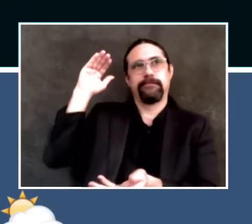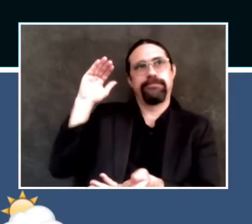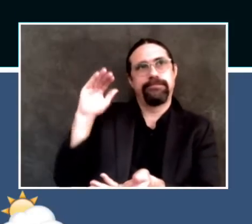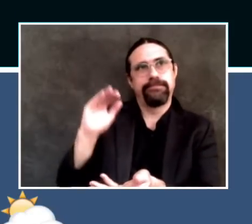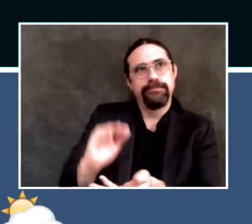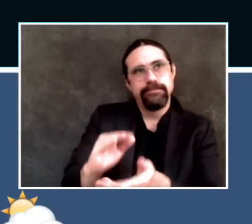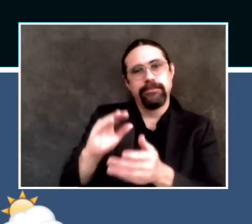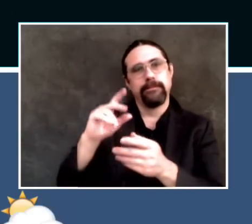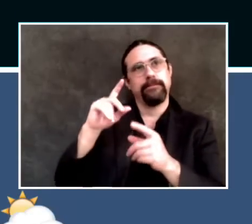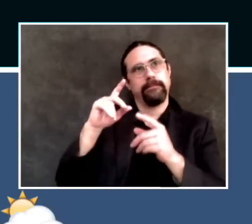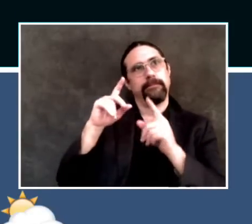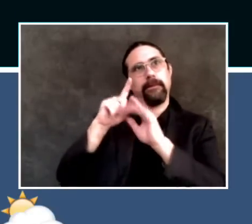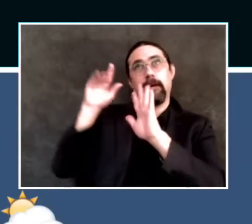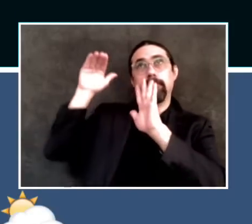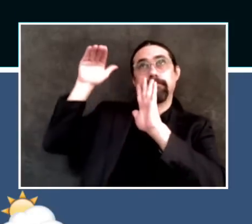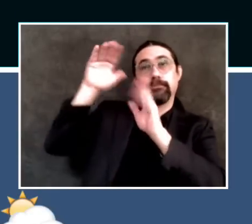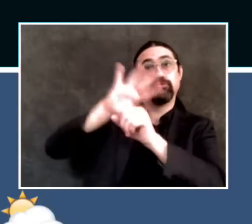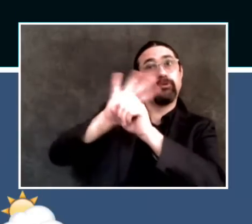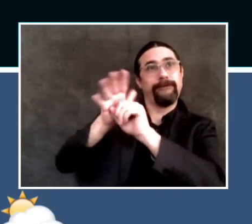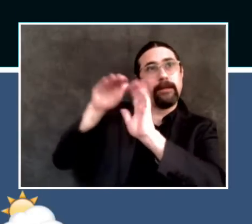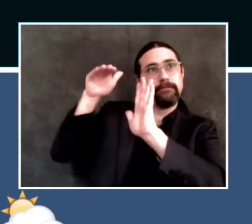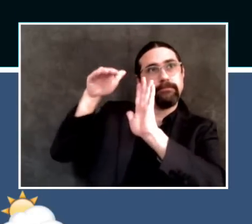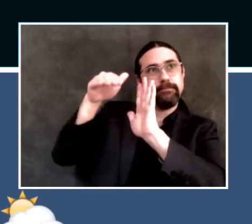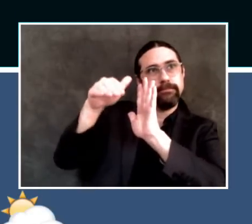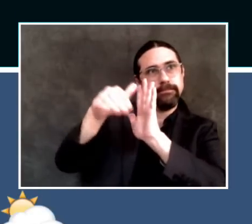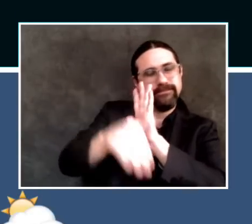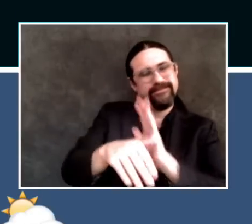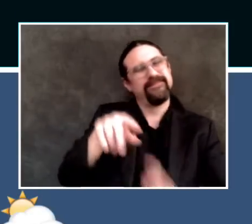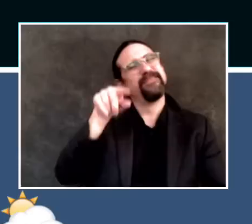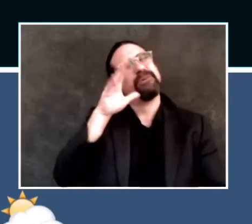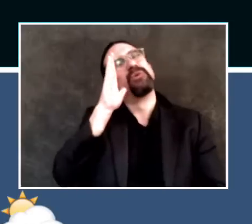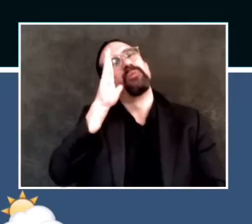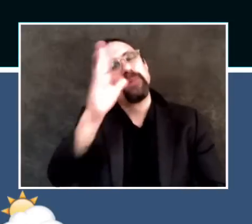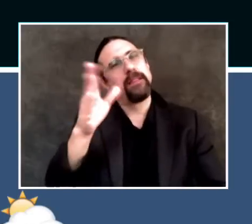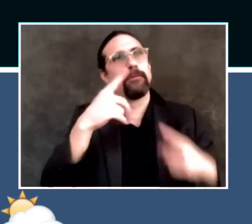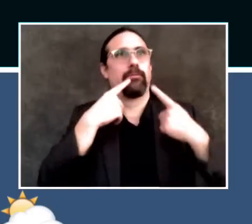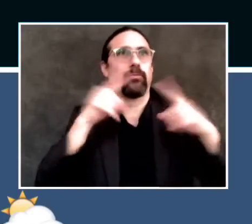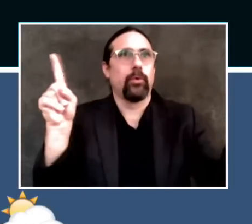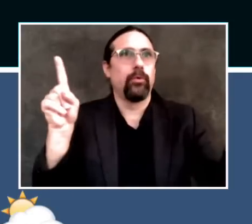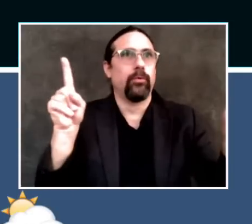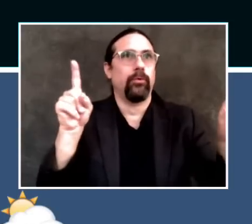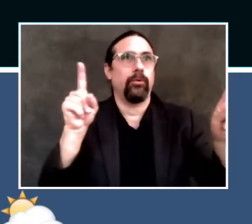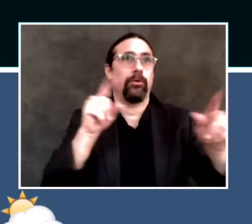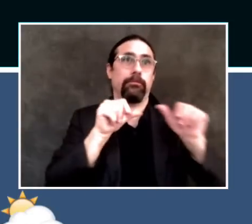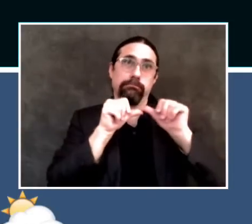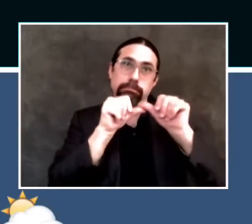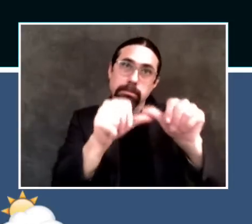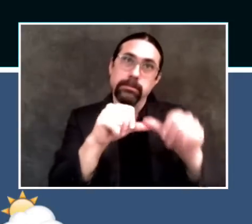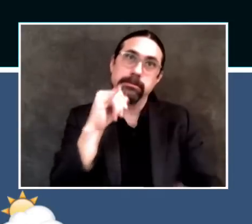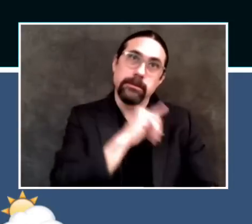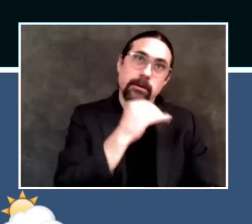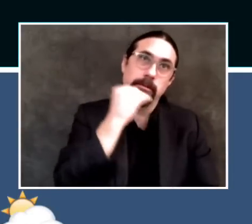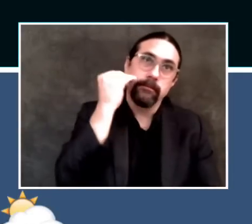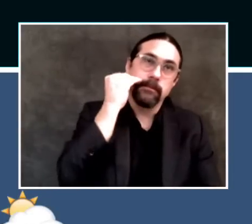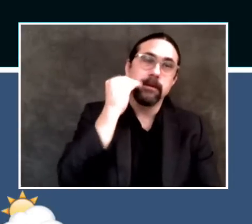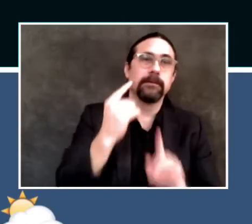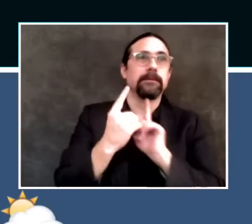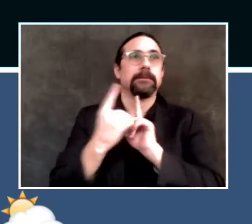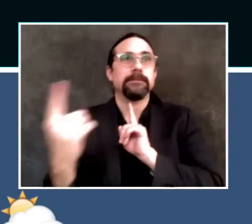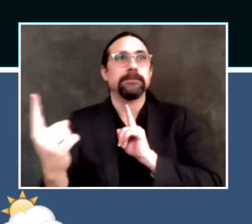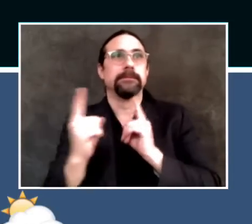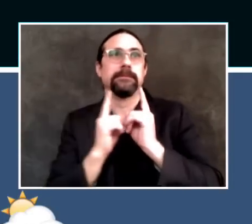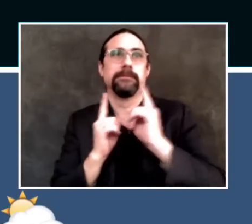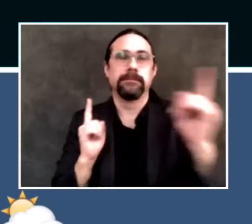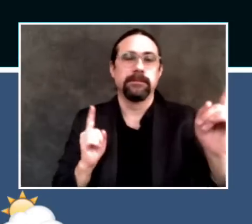better and our lives take a step towards normalcy. And we're not talking necessarily a huge period of time. This is something, again, I don't think